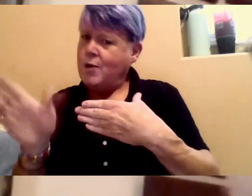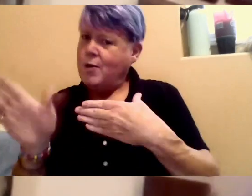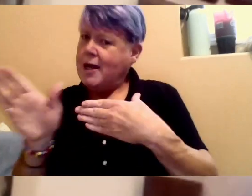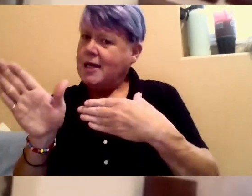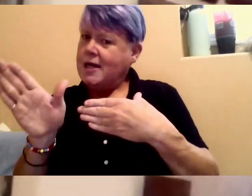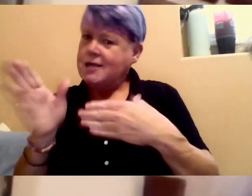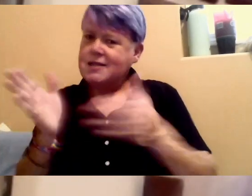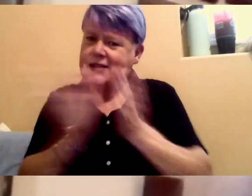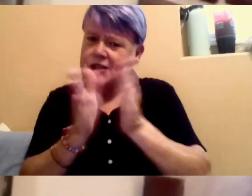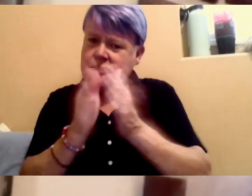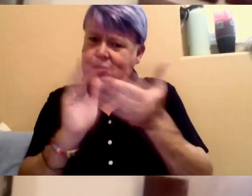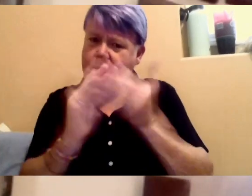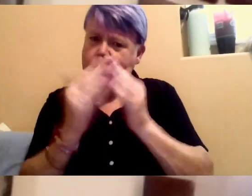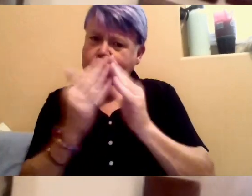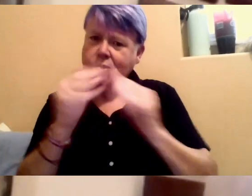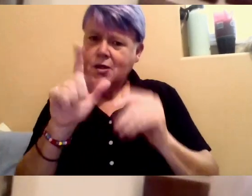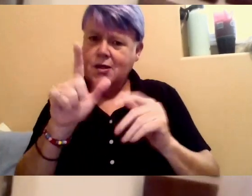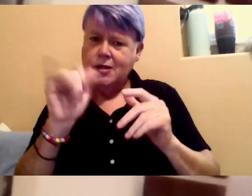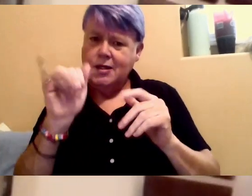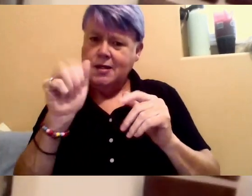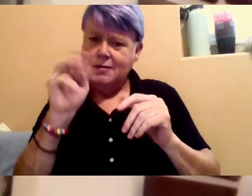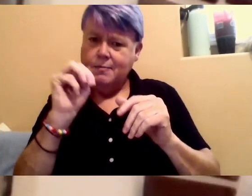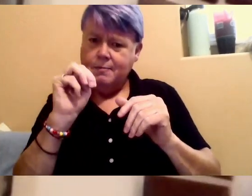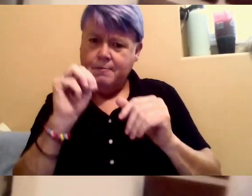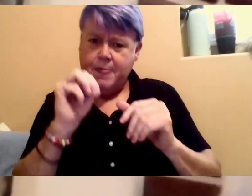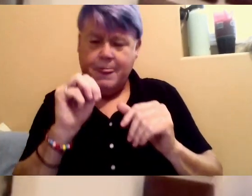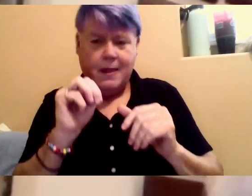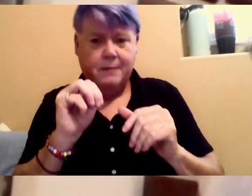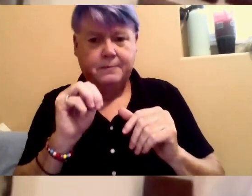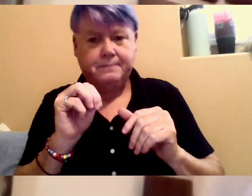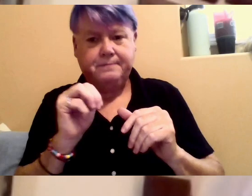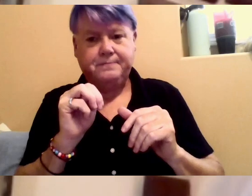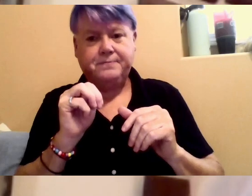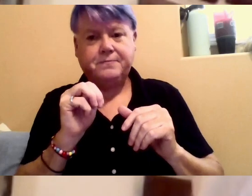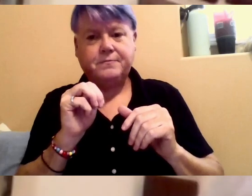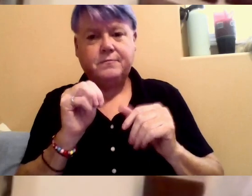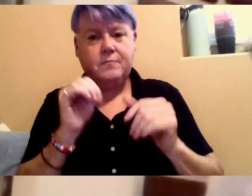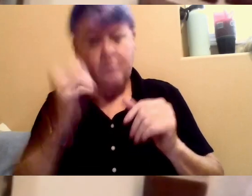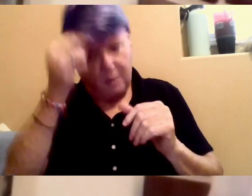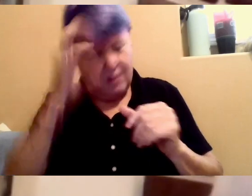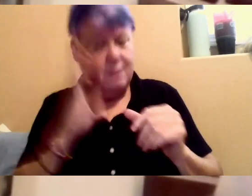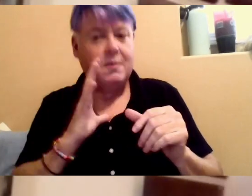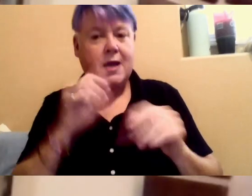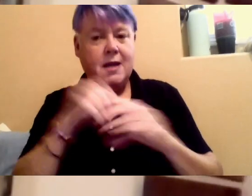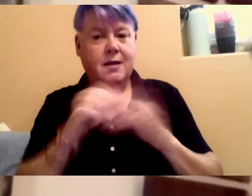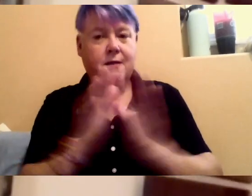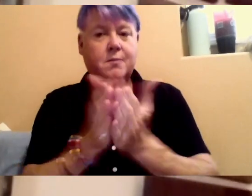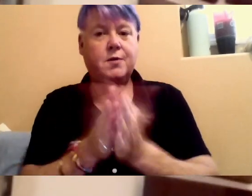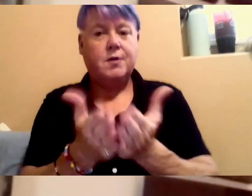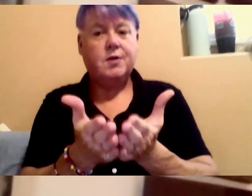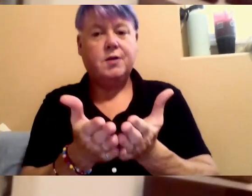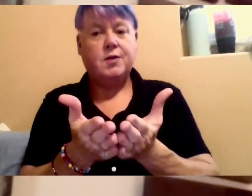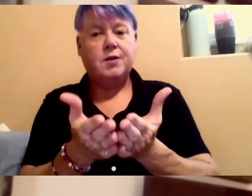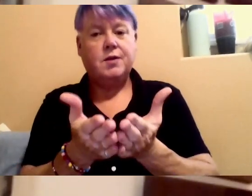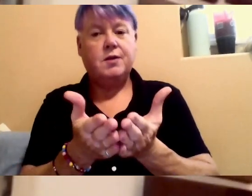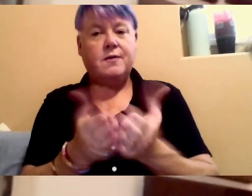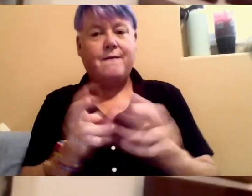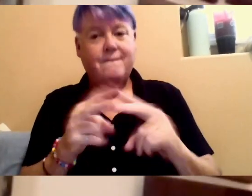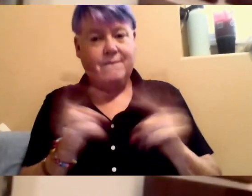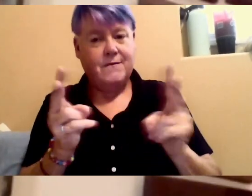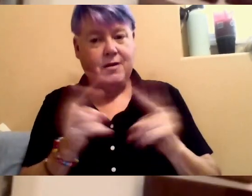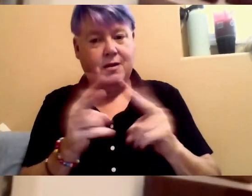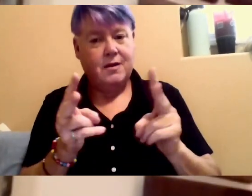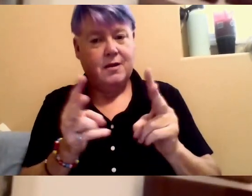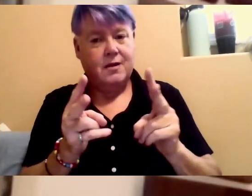Liam, the character, the man in the book, is a very